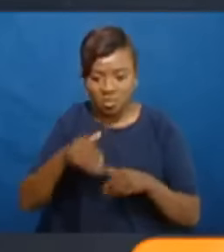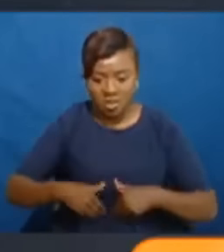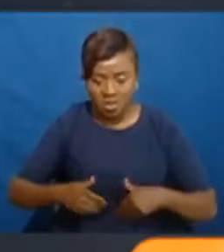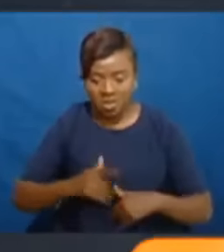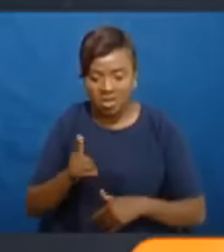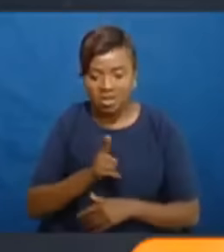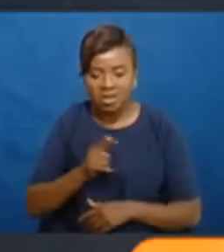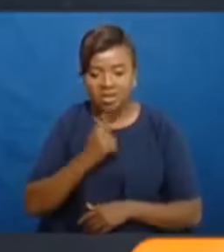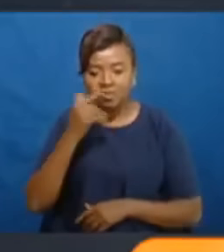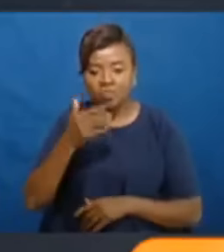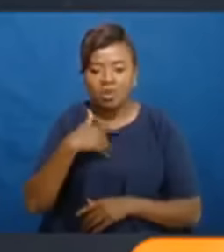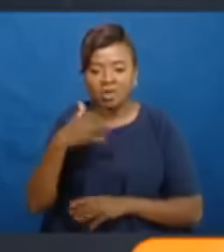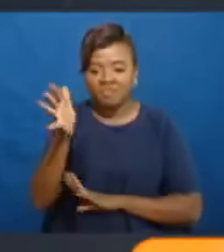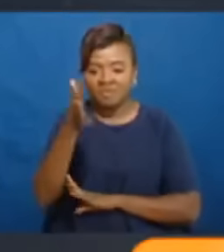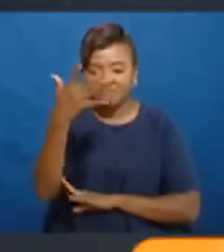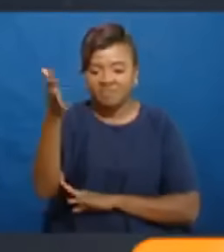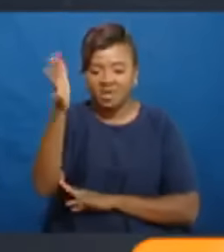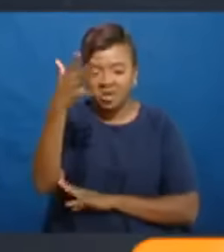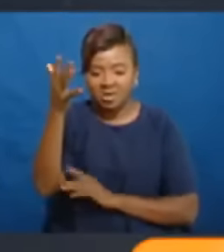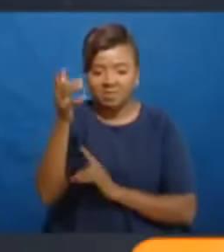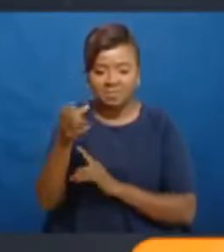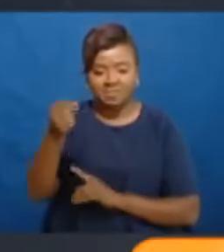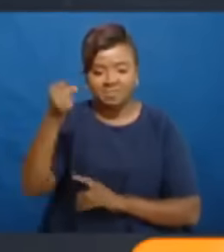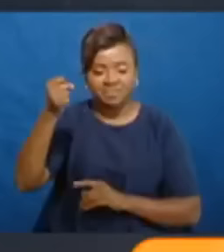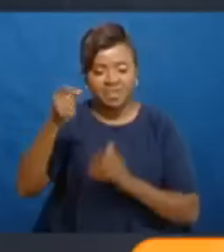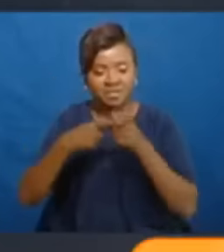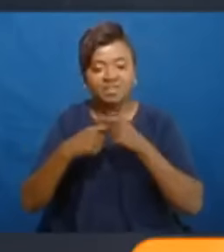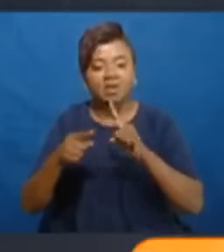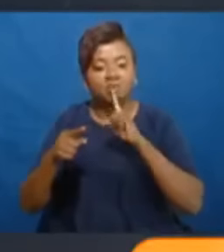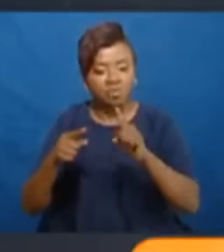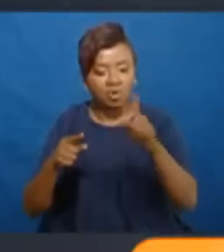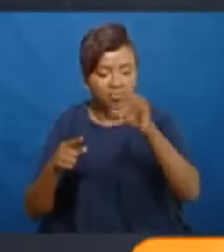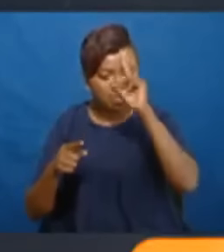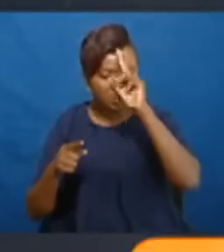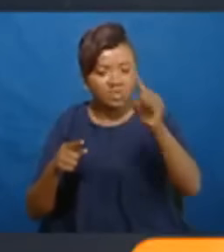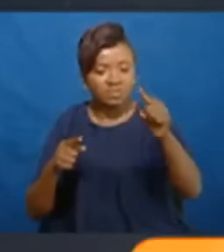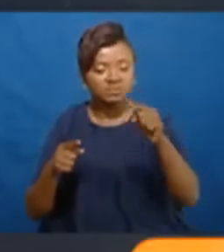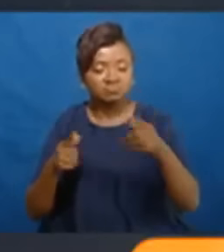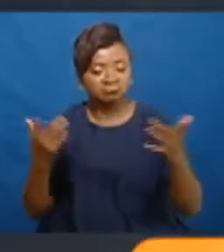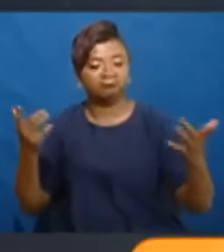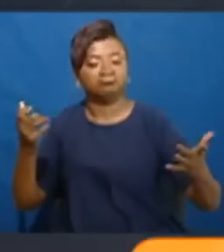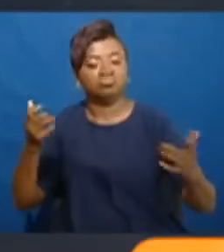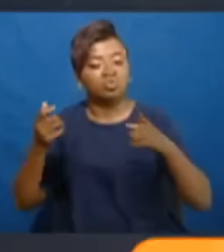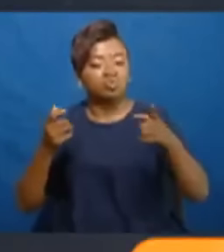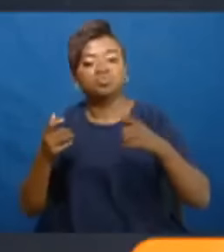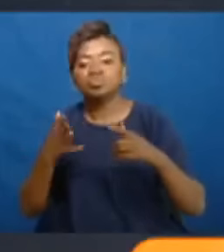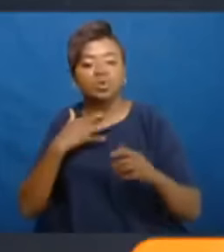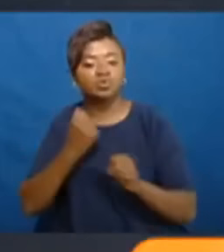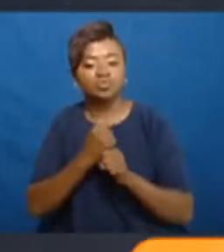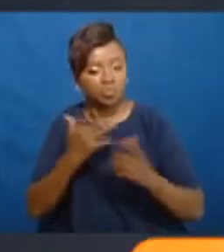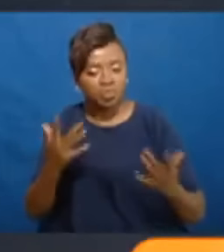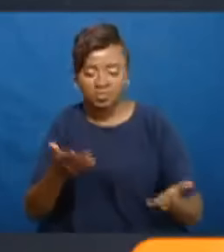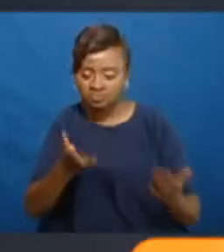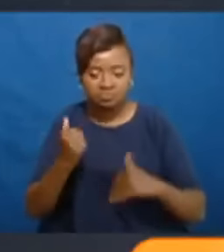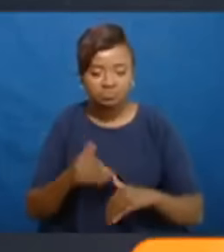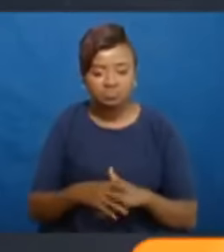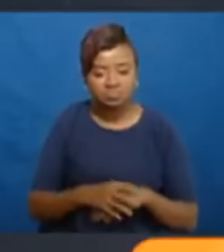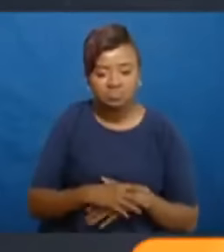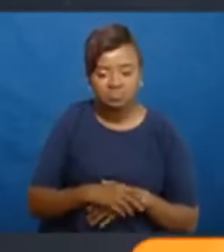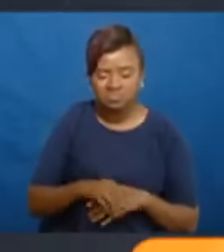clutching a flag dares an armed police officer to do his worst. We